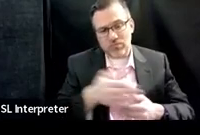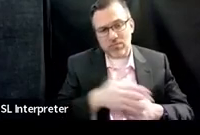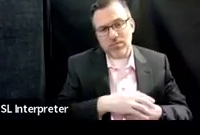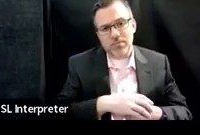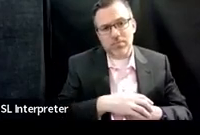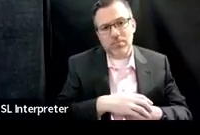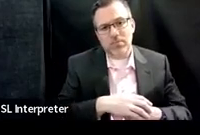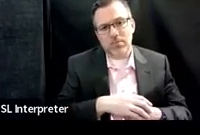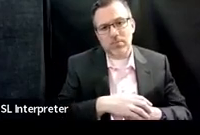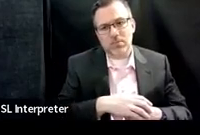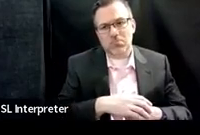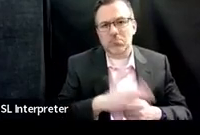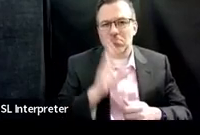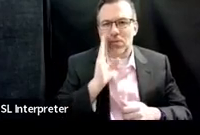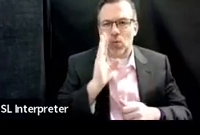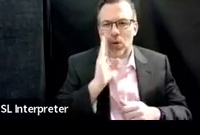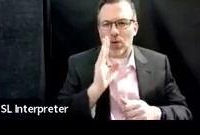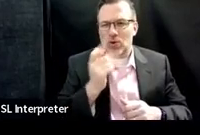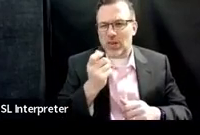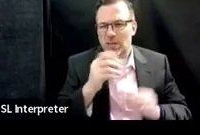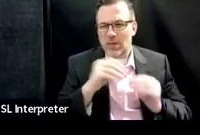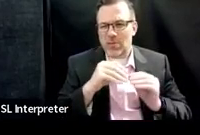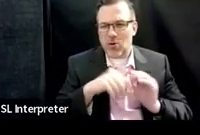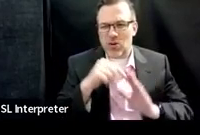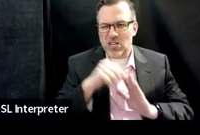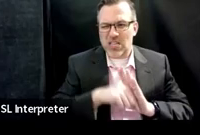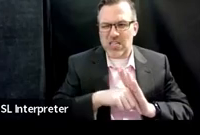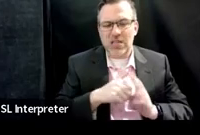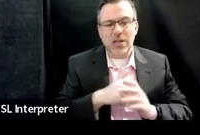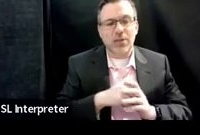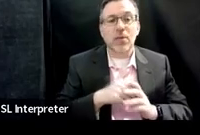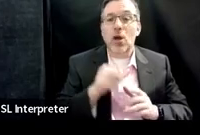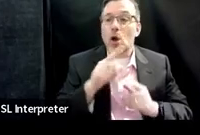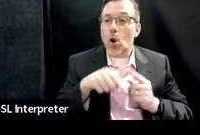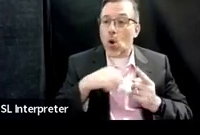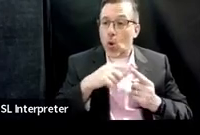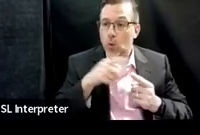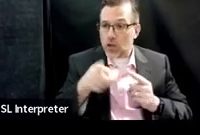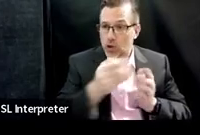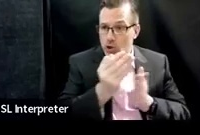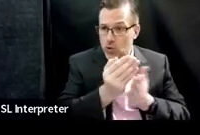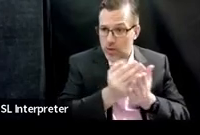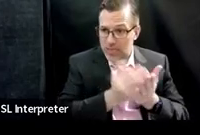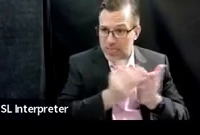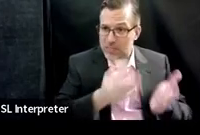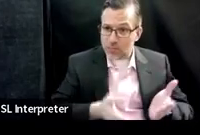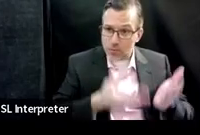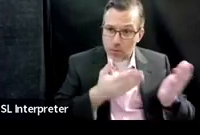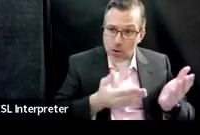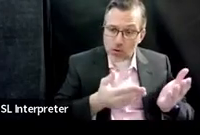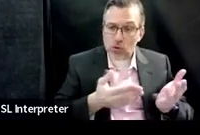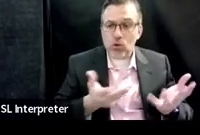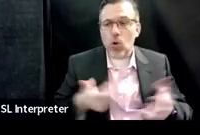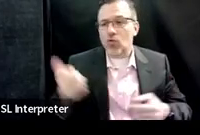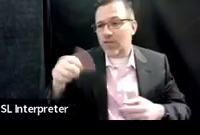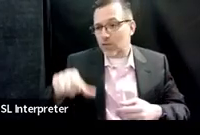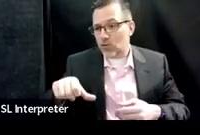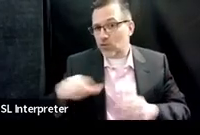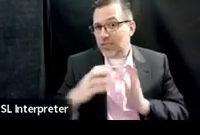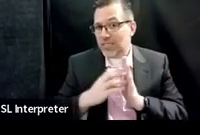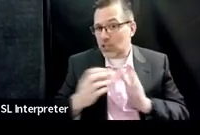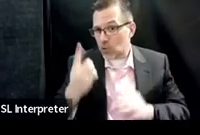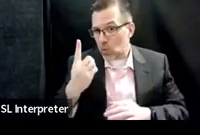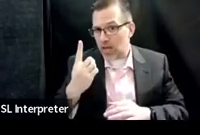And we're going to go into this a little bit more. So when you're listing those proposals or refusals in section one, you wanna list